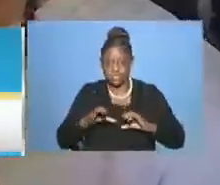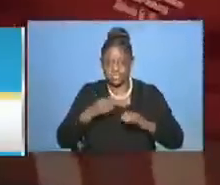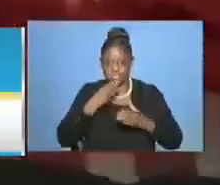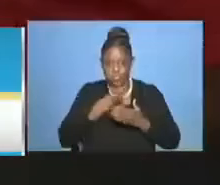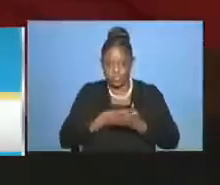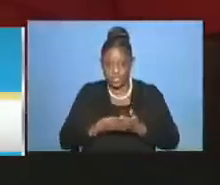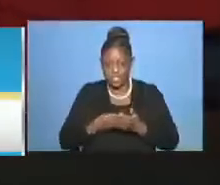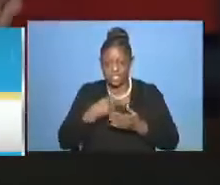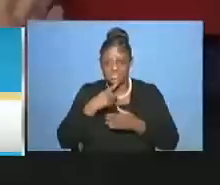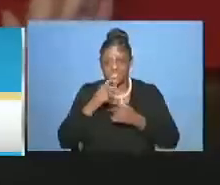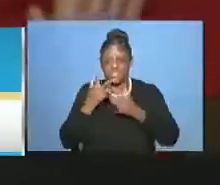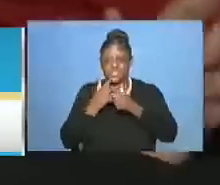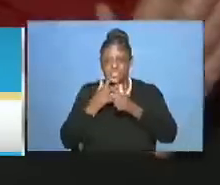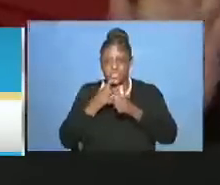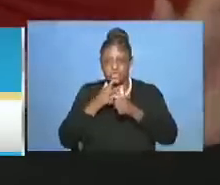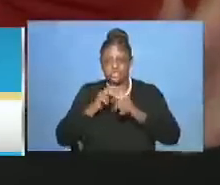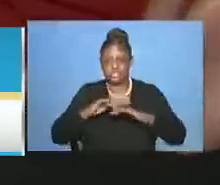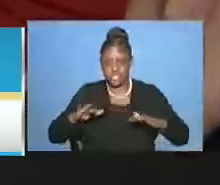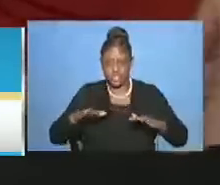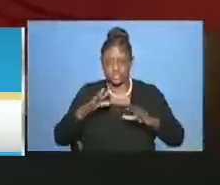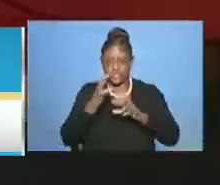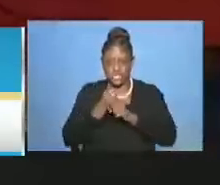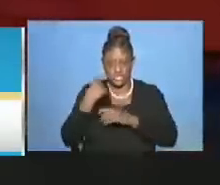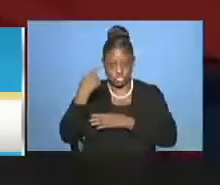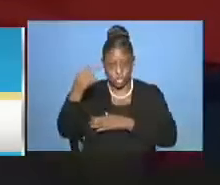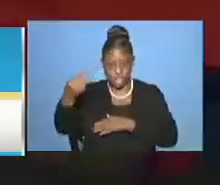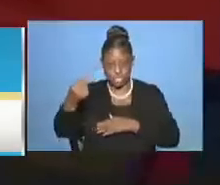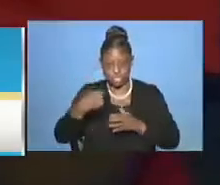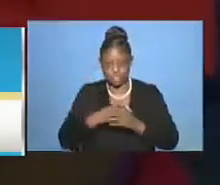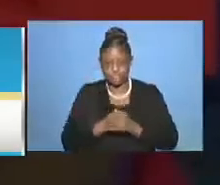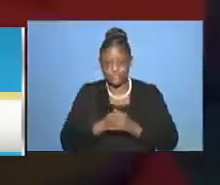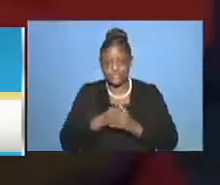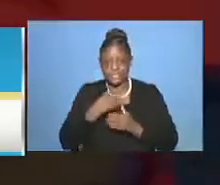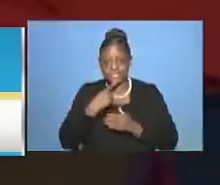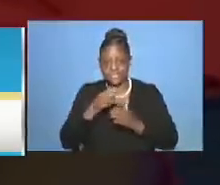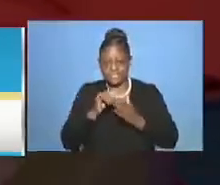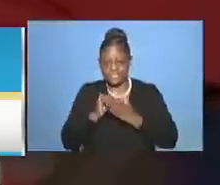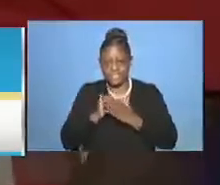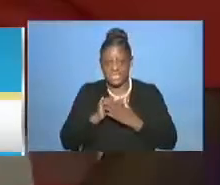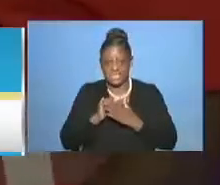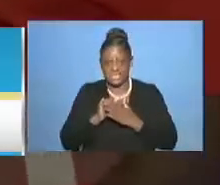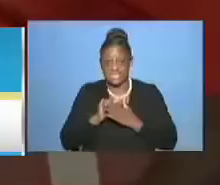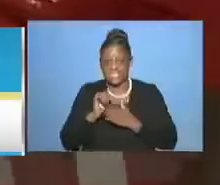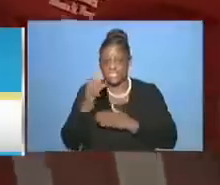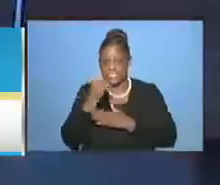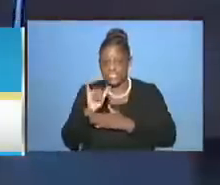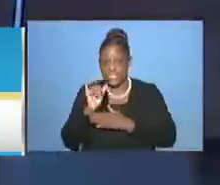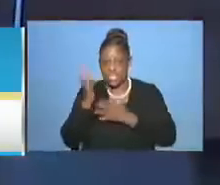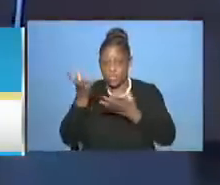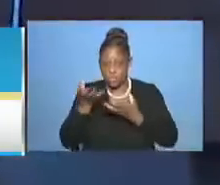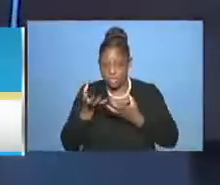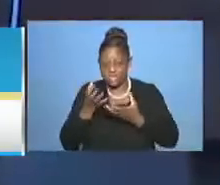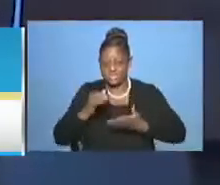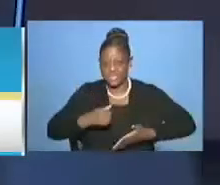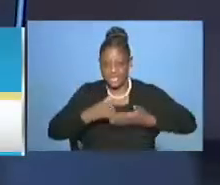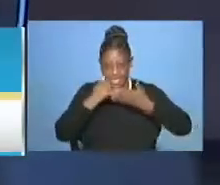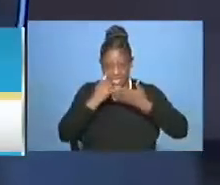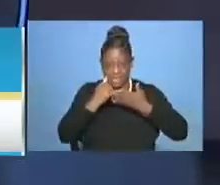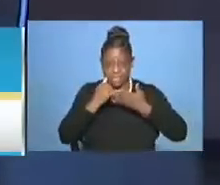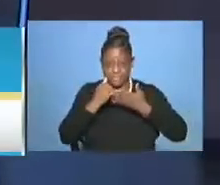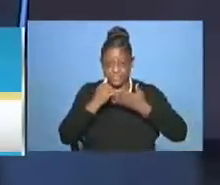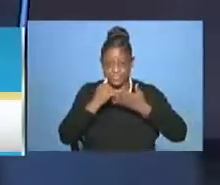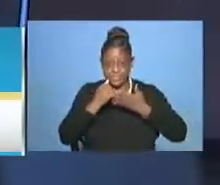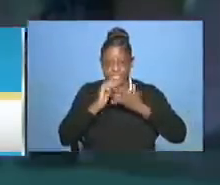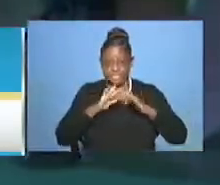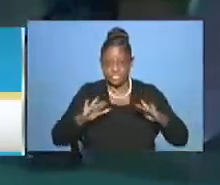program. Education Minister, the Honorable Glenys Hannah Martin, says the event is centered on helping tertiary institutes zero in